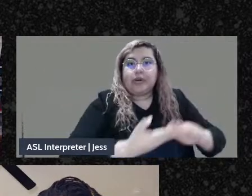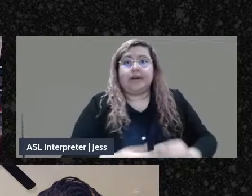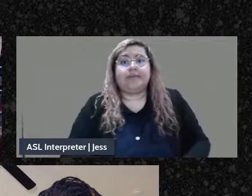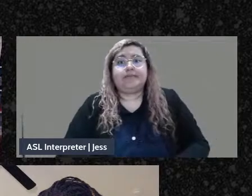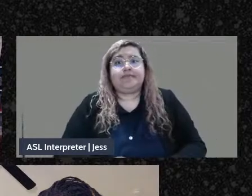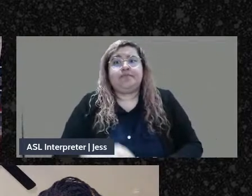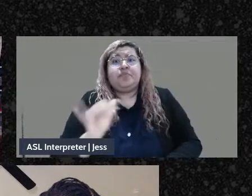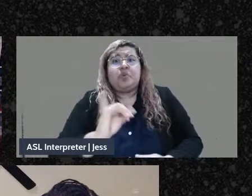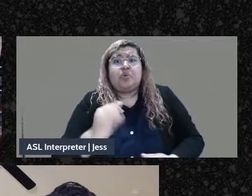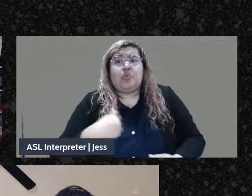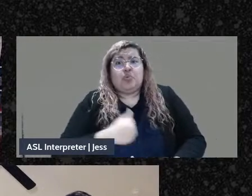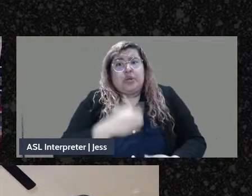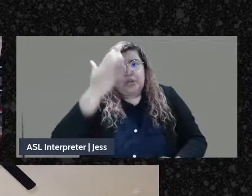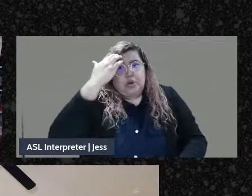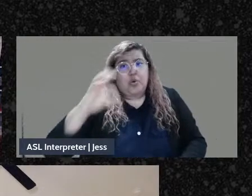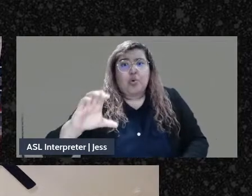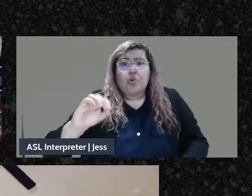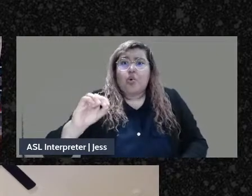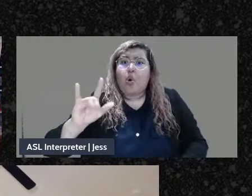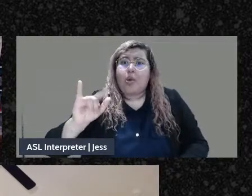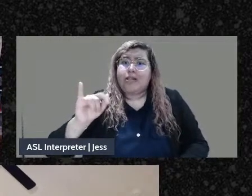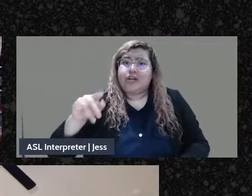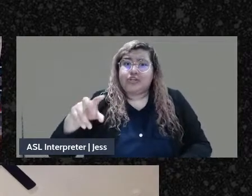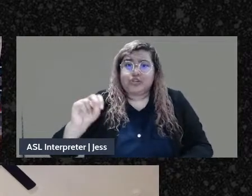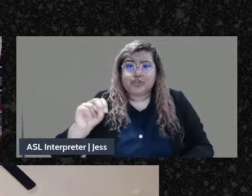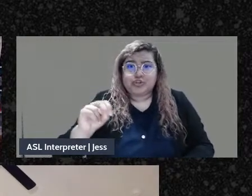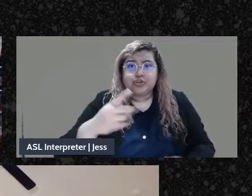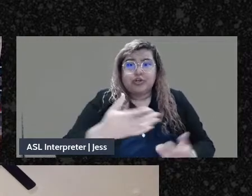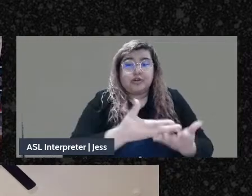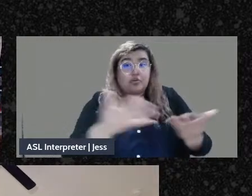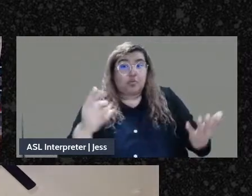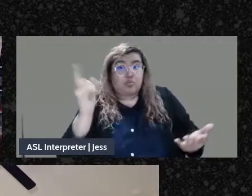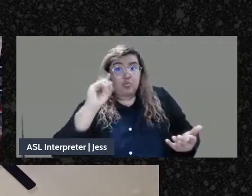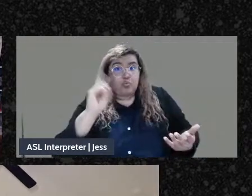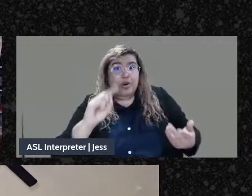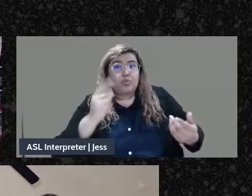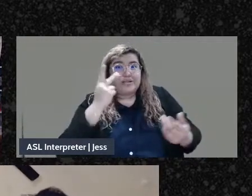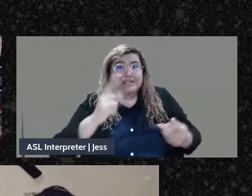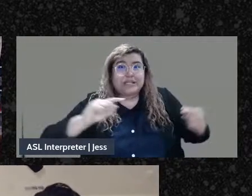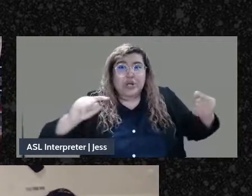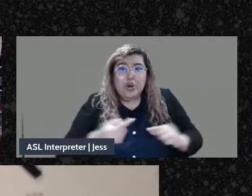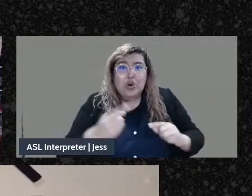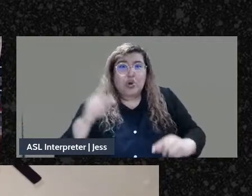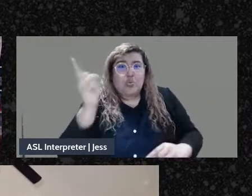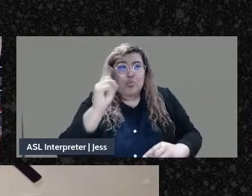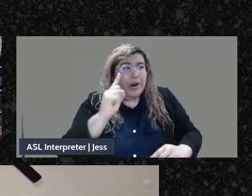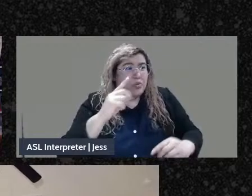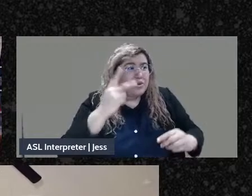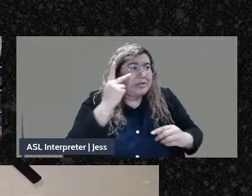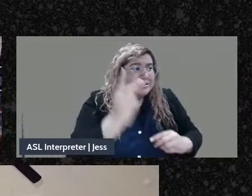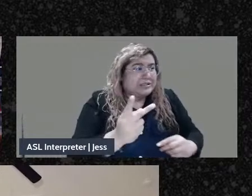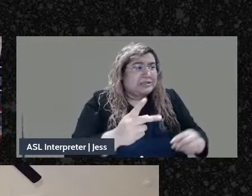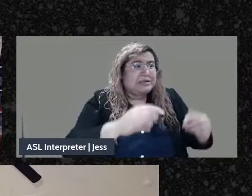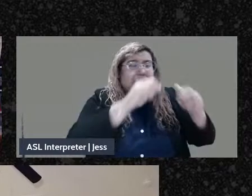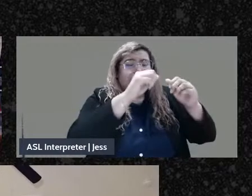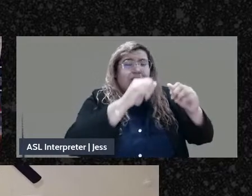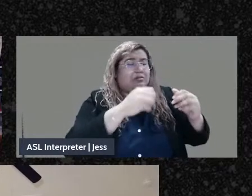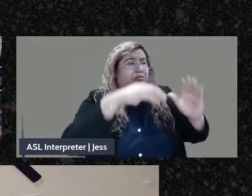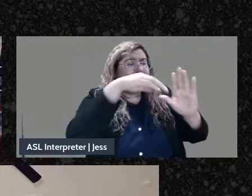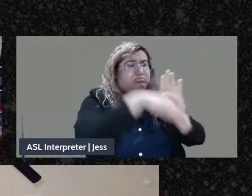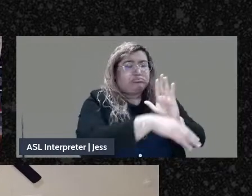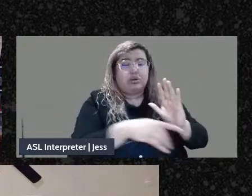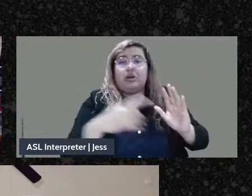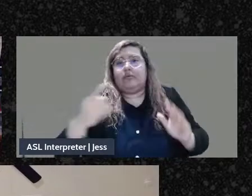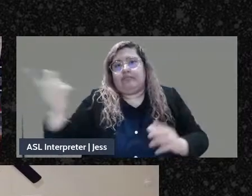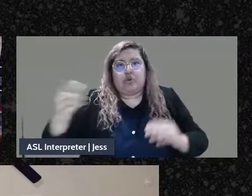most deeply are also the places in our city that suffer from the biggest underinvestment, right? So like the neighborhoods with no sidewalks,